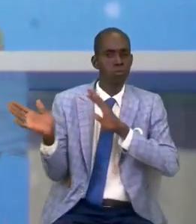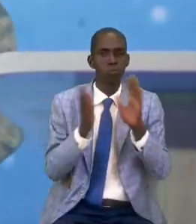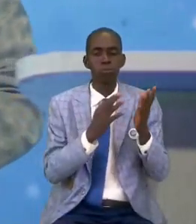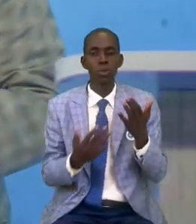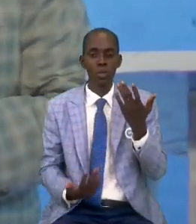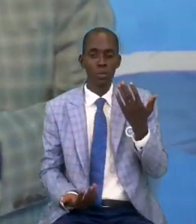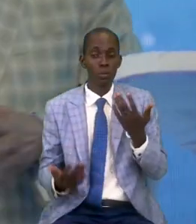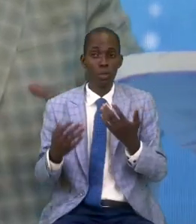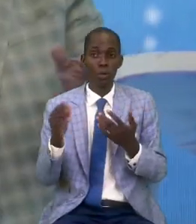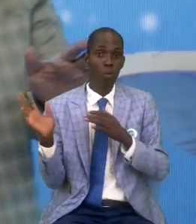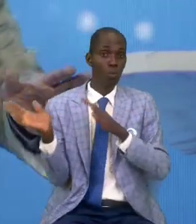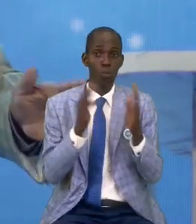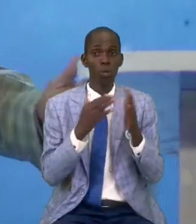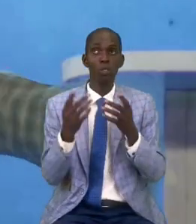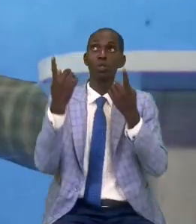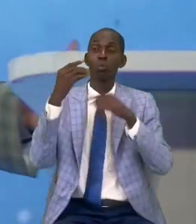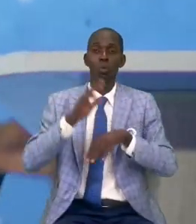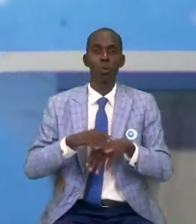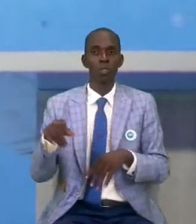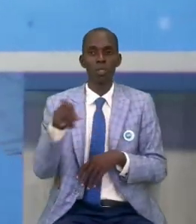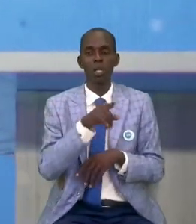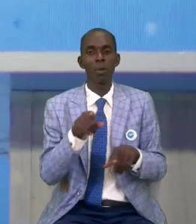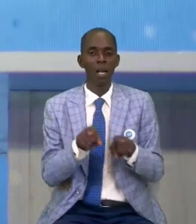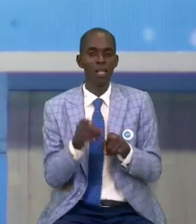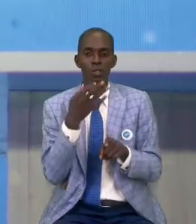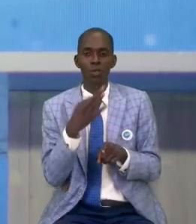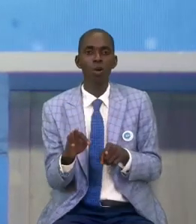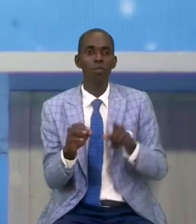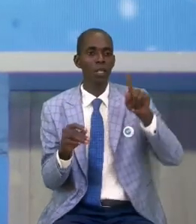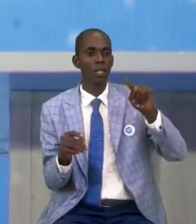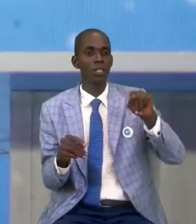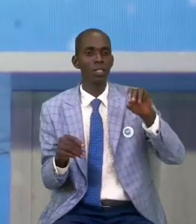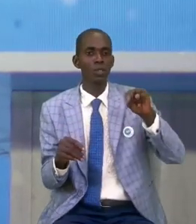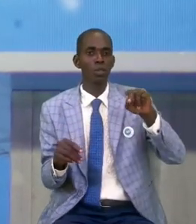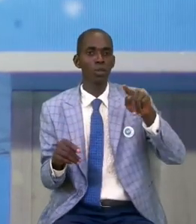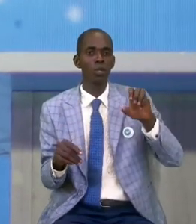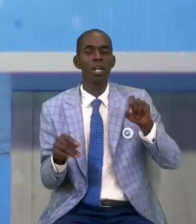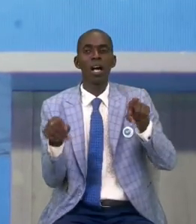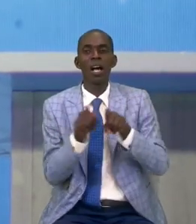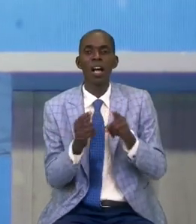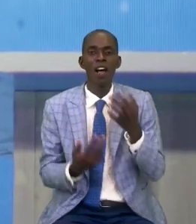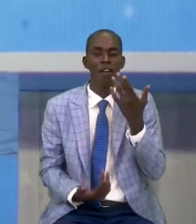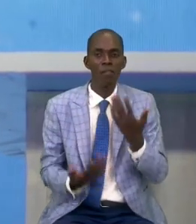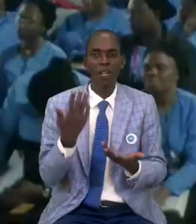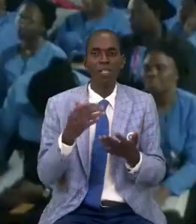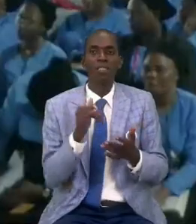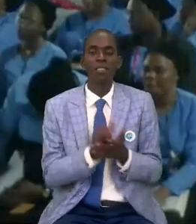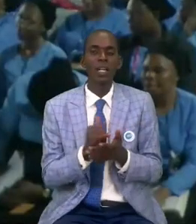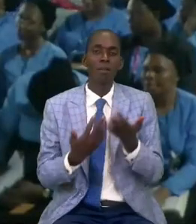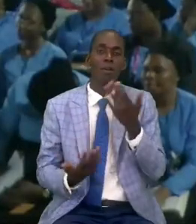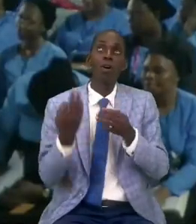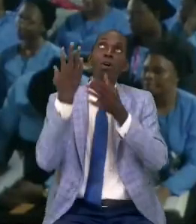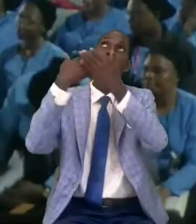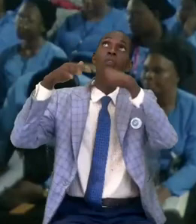is the fire of heaven that will come and burn every chaff out of your life tonight in Jesus' name.